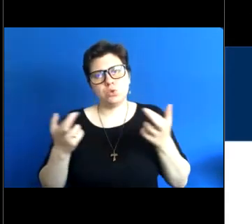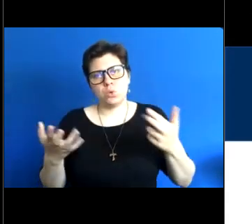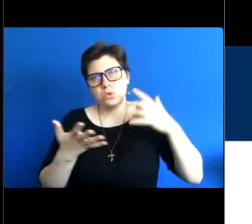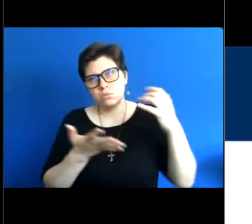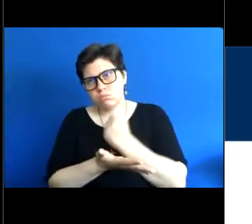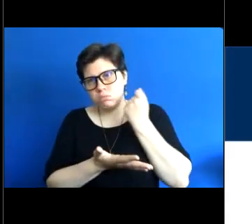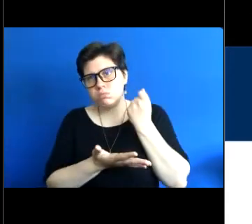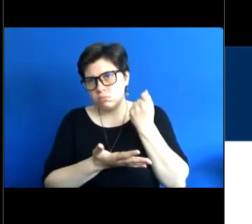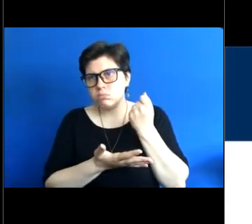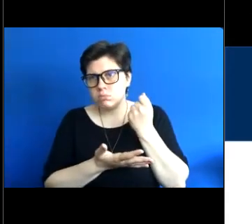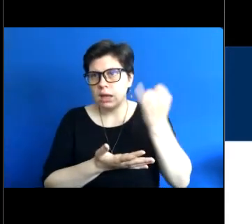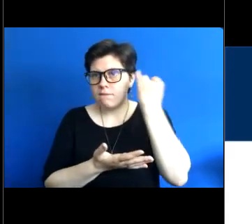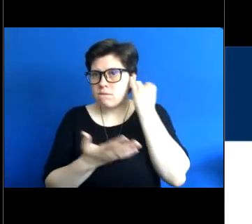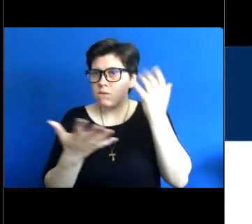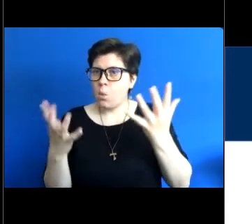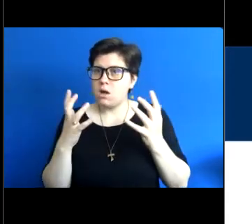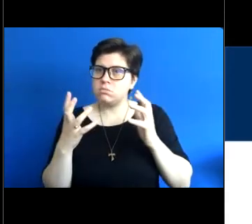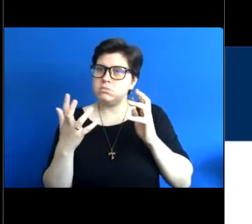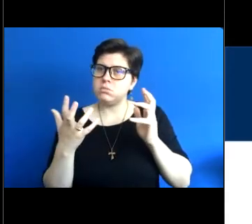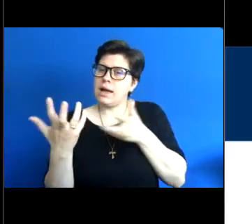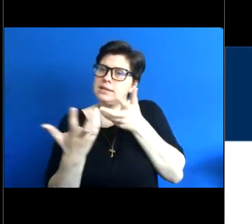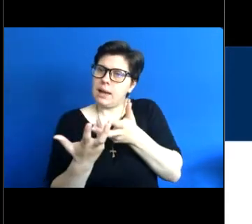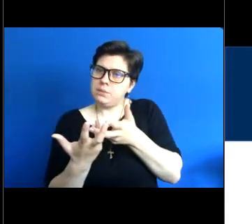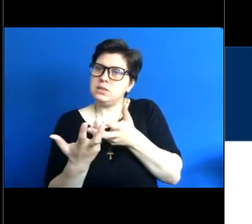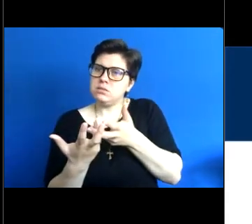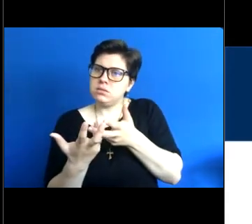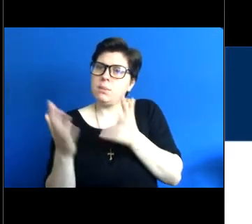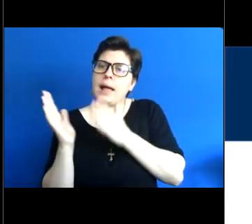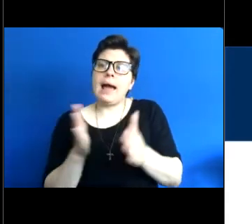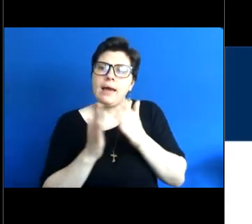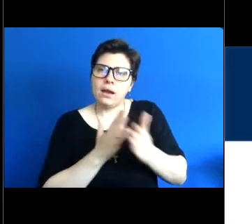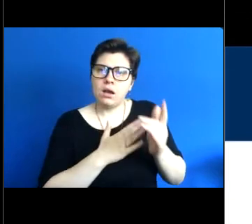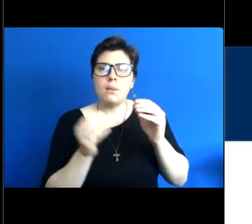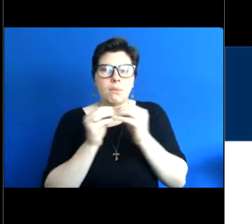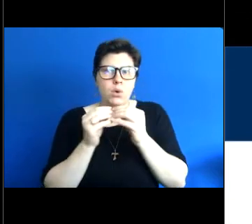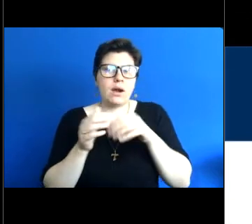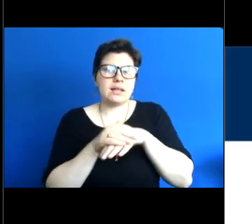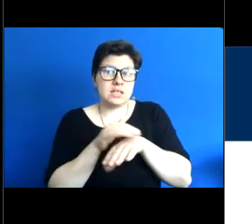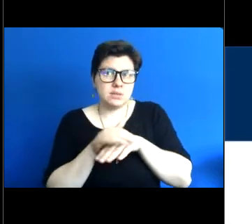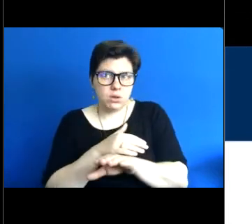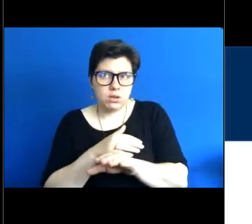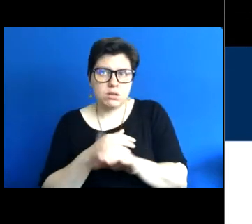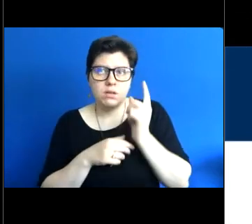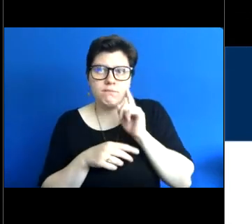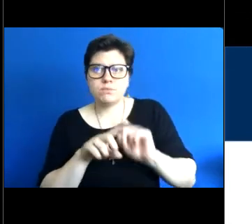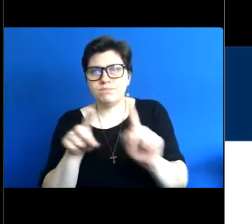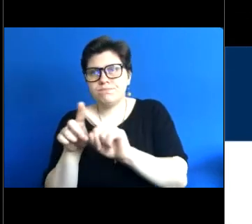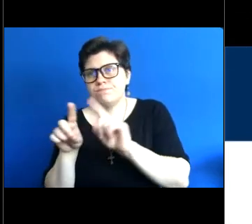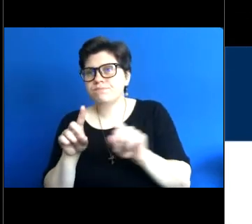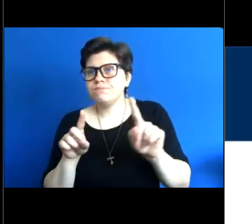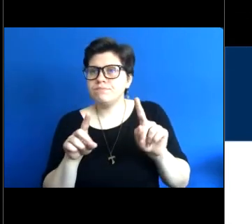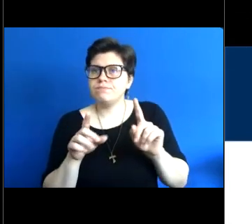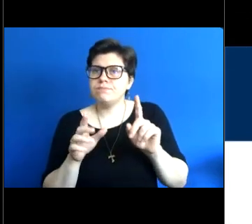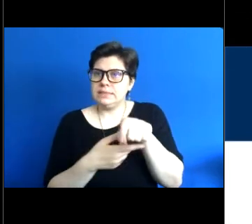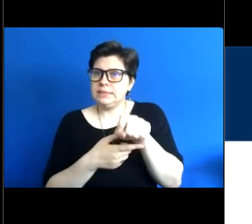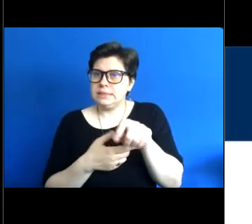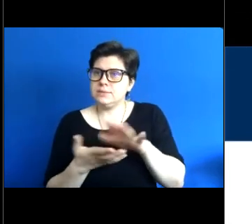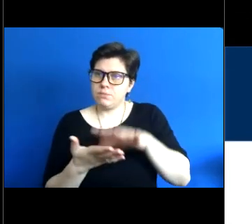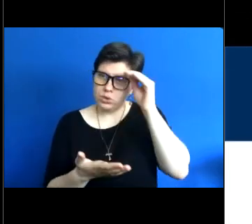we're looking for more adapted lesson plans that are more accessible to different learning and varied learning